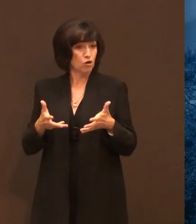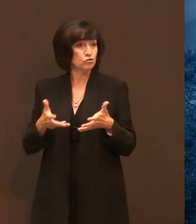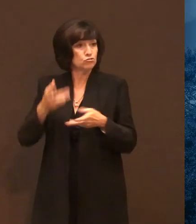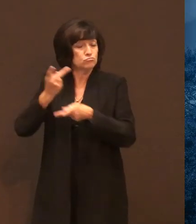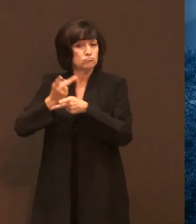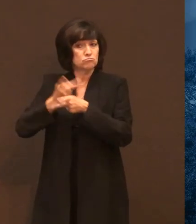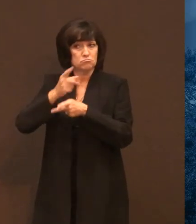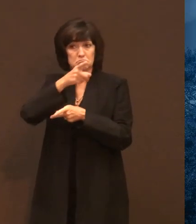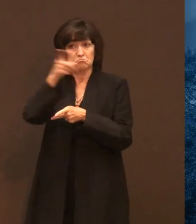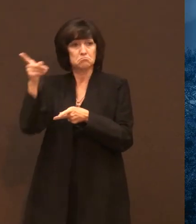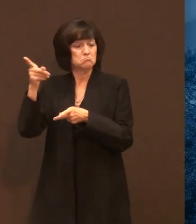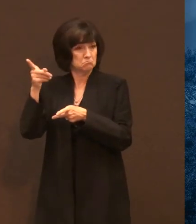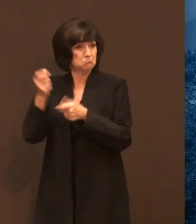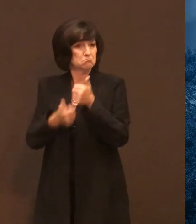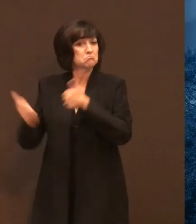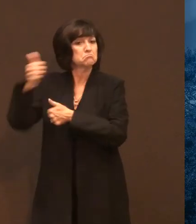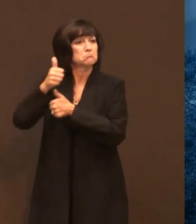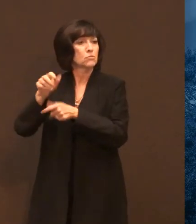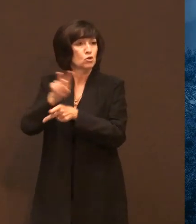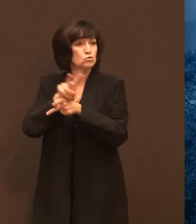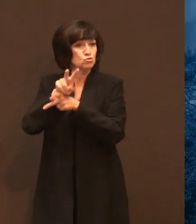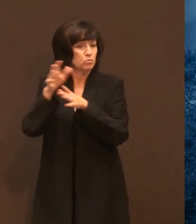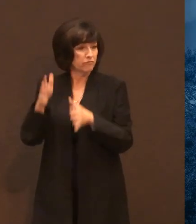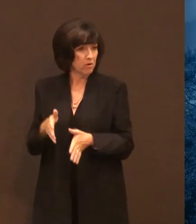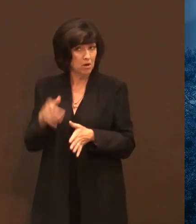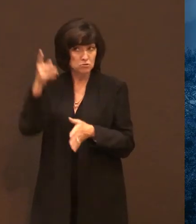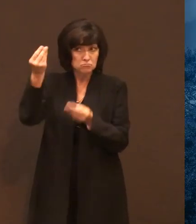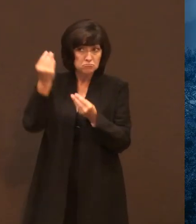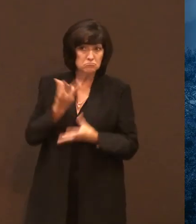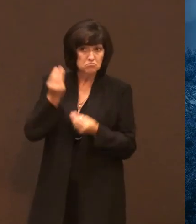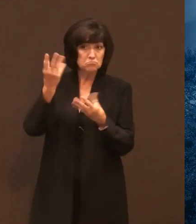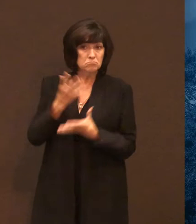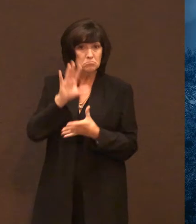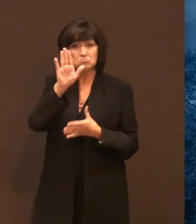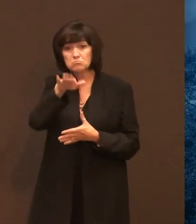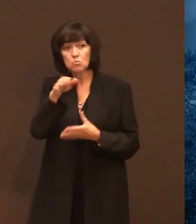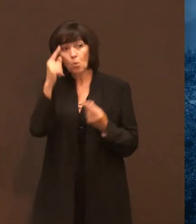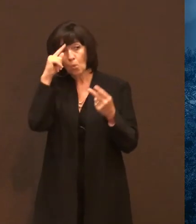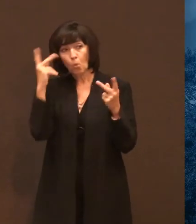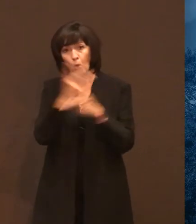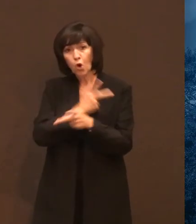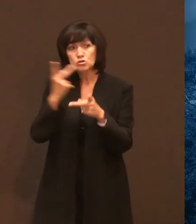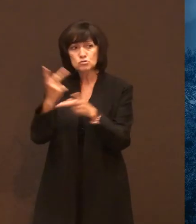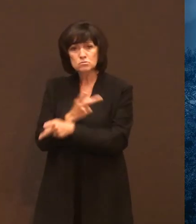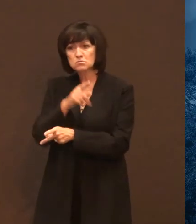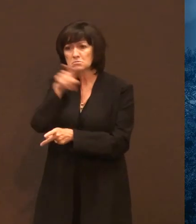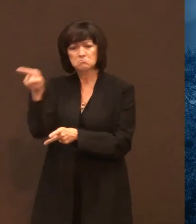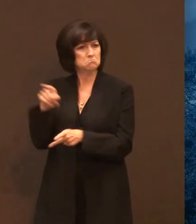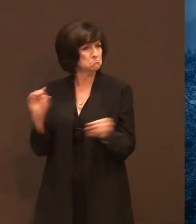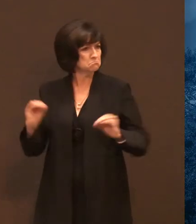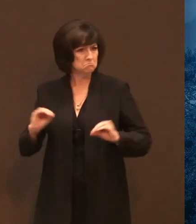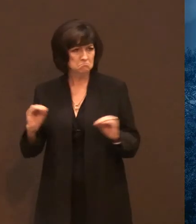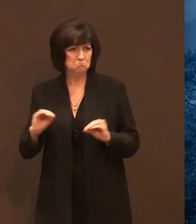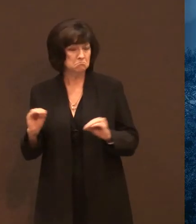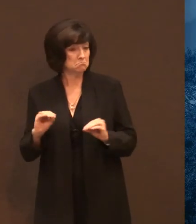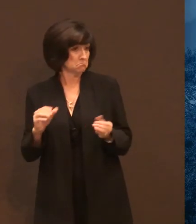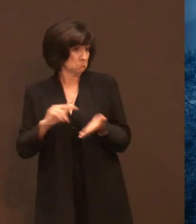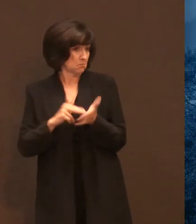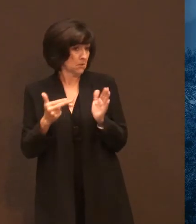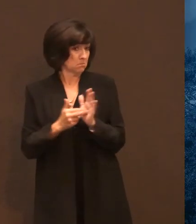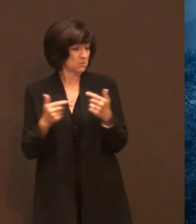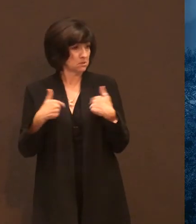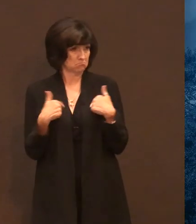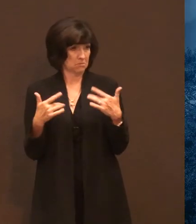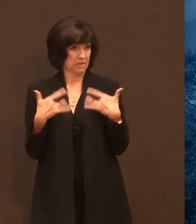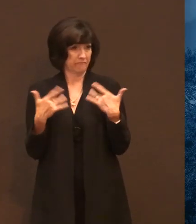different points from which we might have gotten that information, and we've not heard anything. I'm hopeful that I know